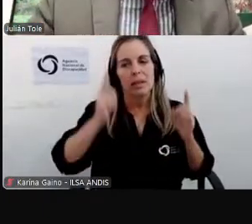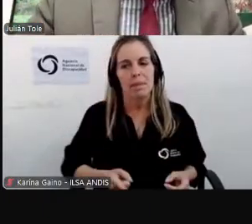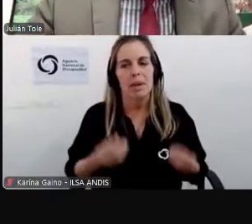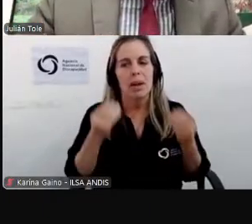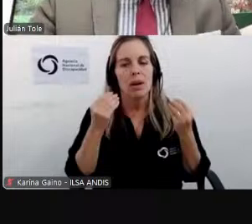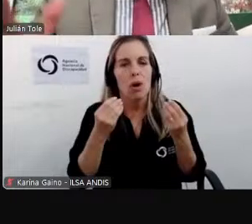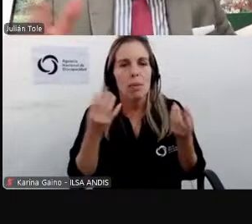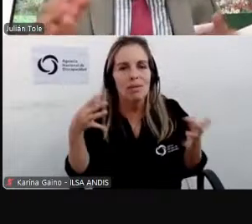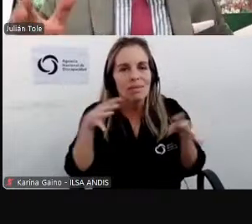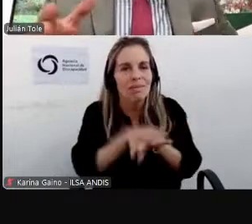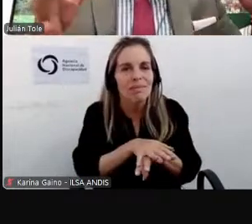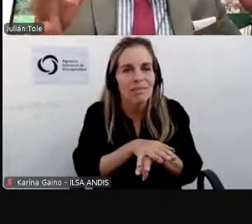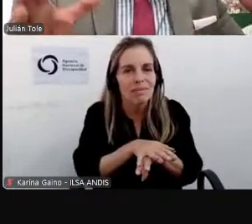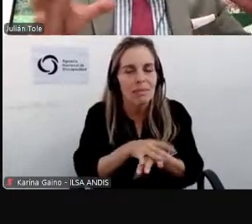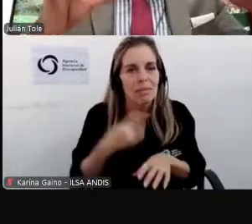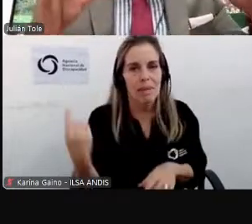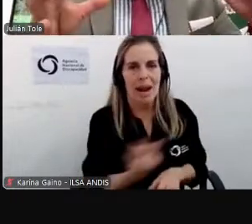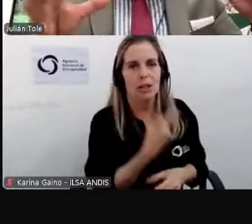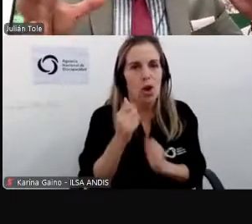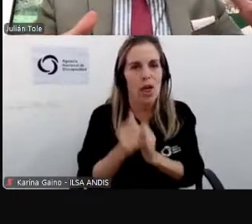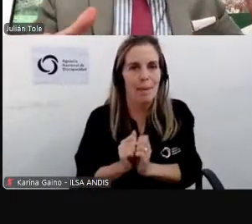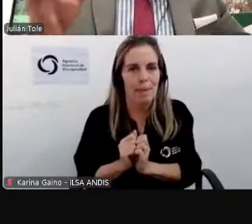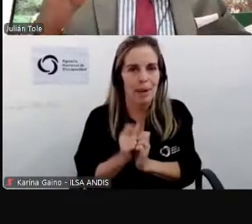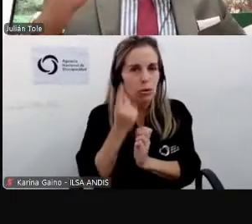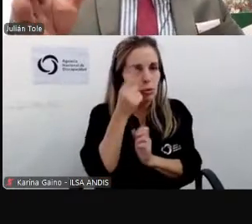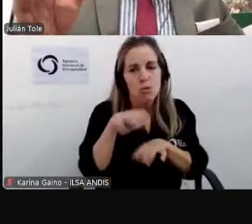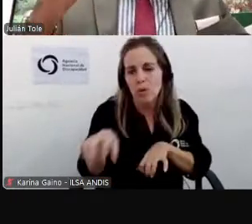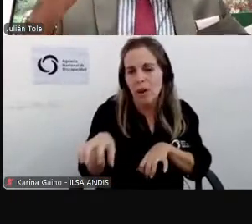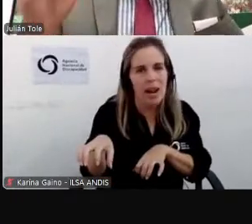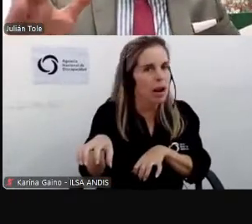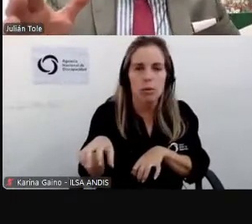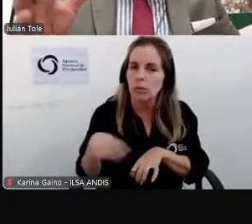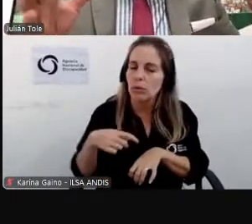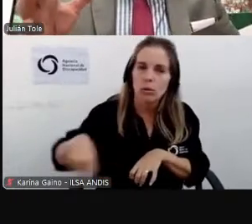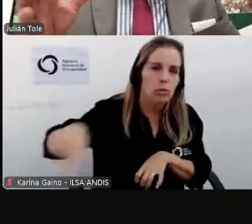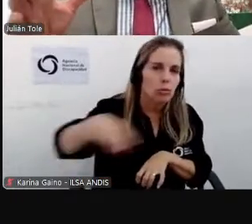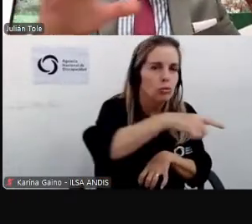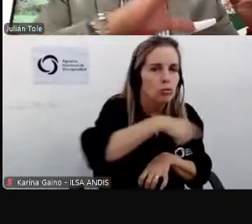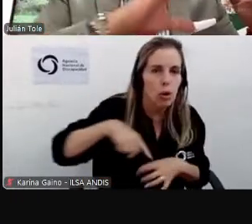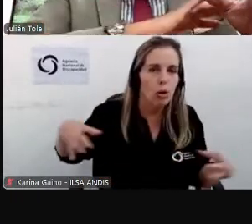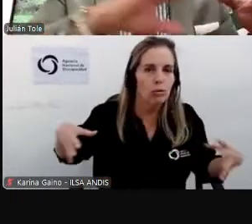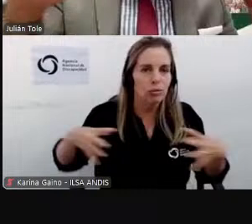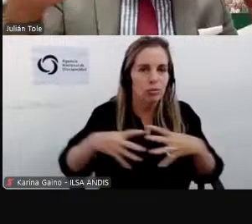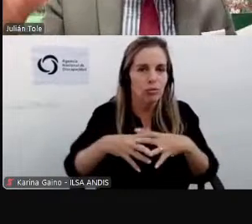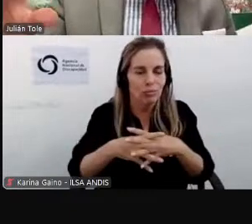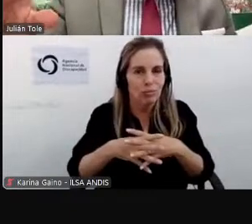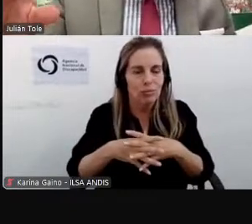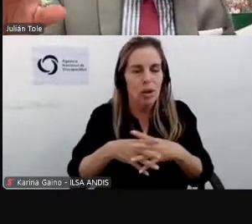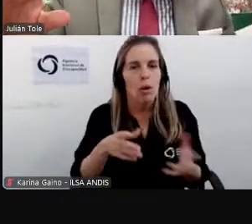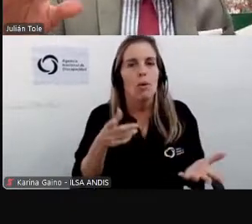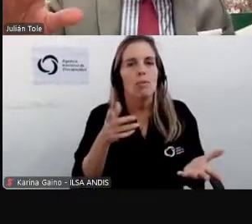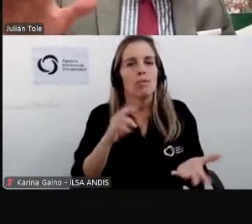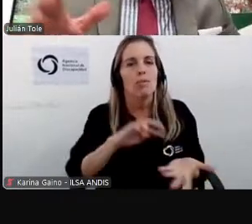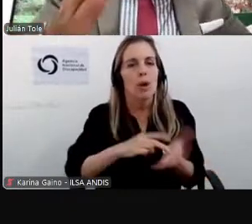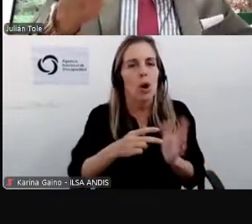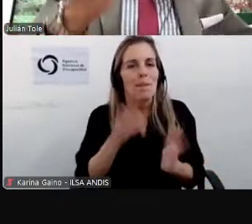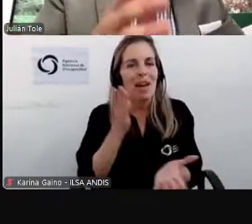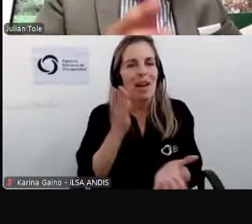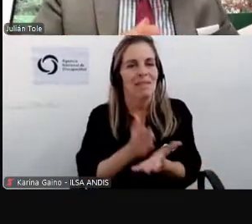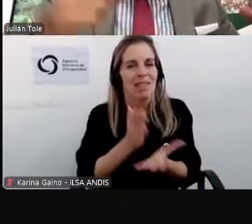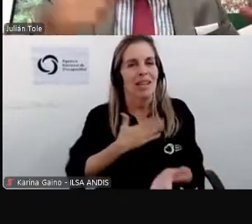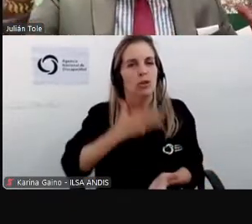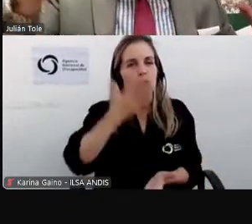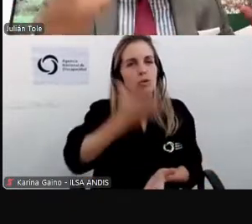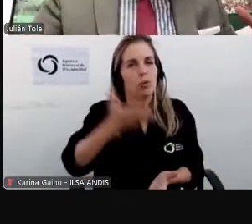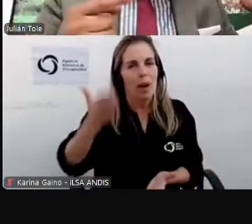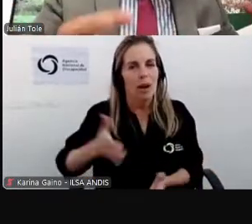this assessment needs to be integrated in the company as a whole because this is not specific to an